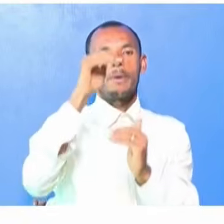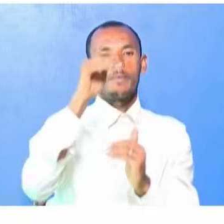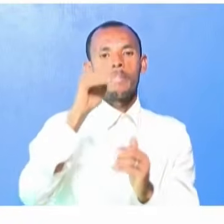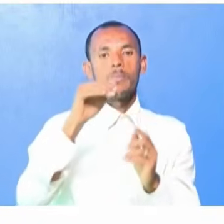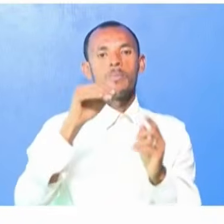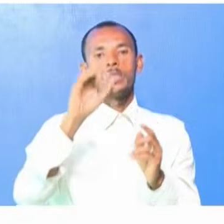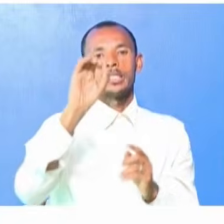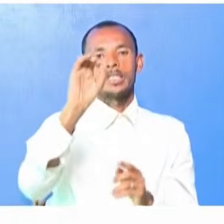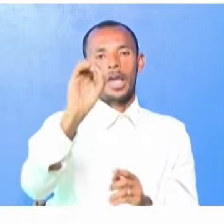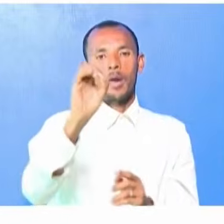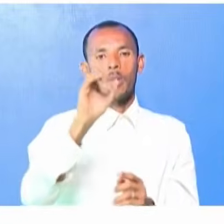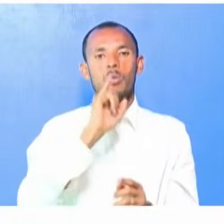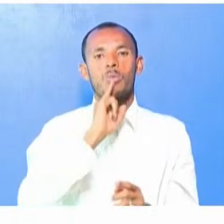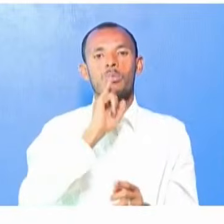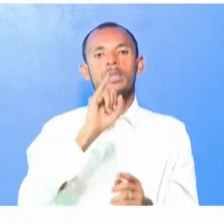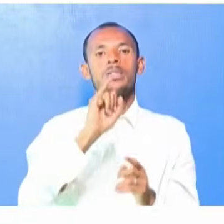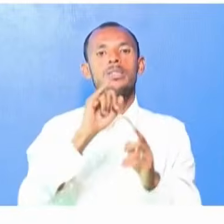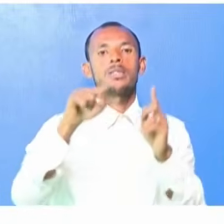zero.